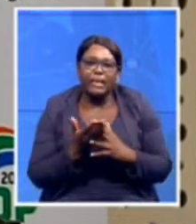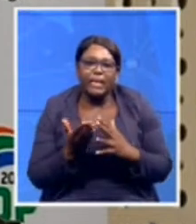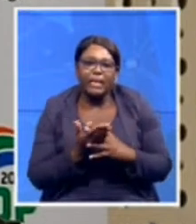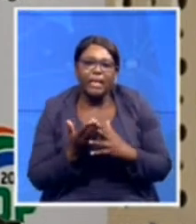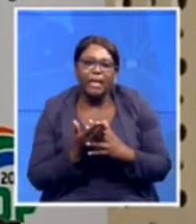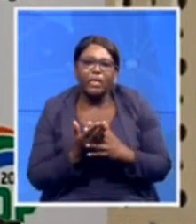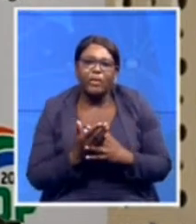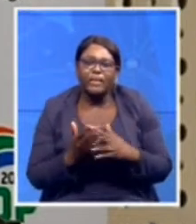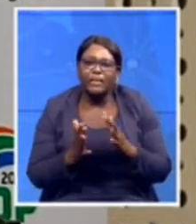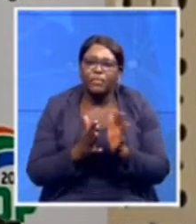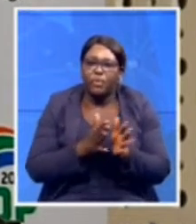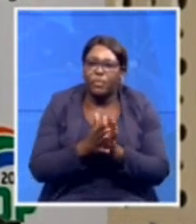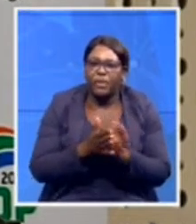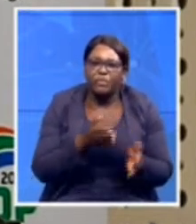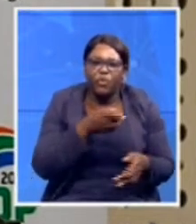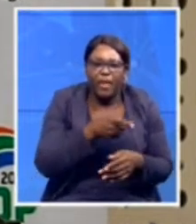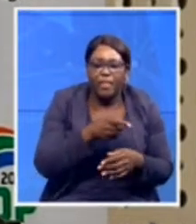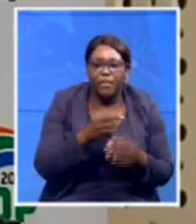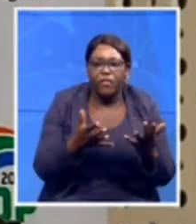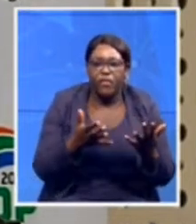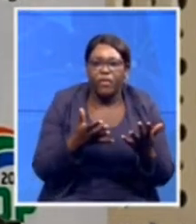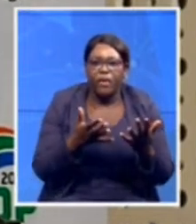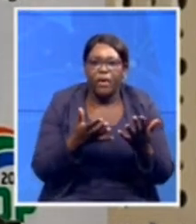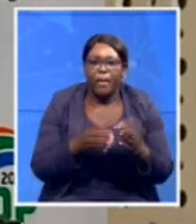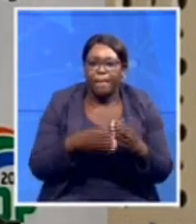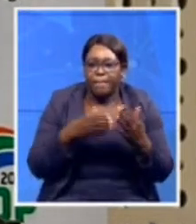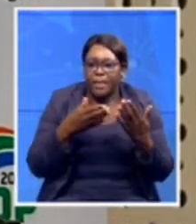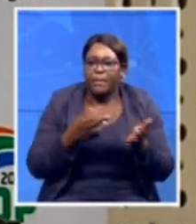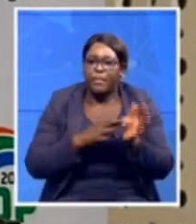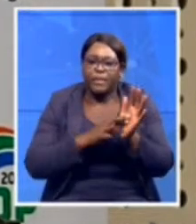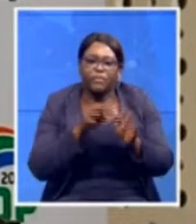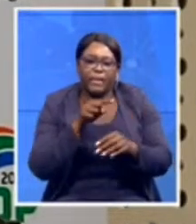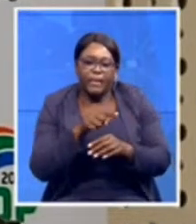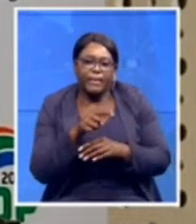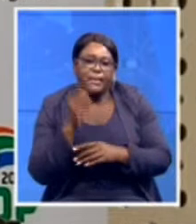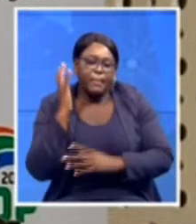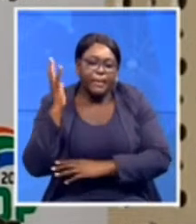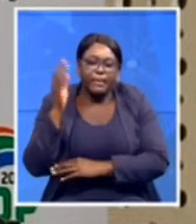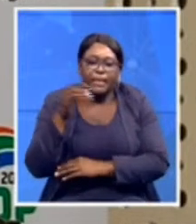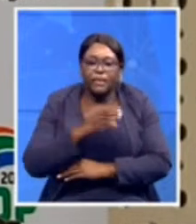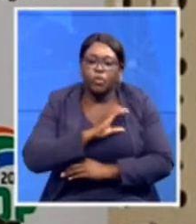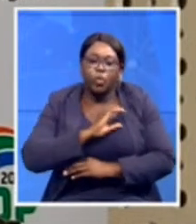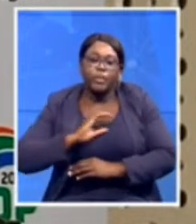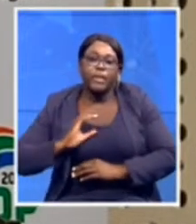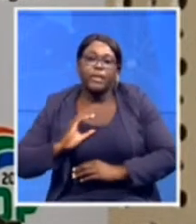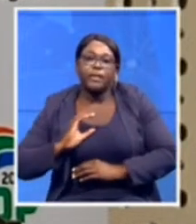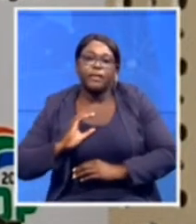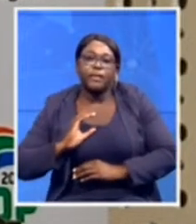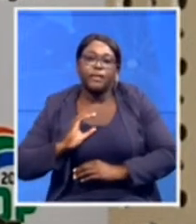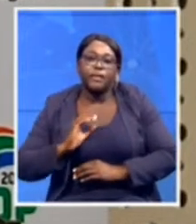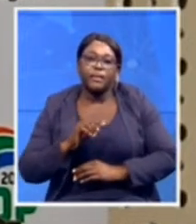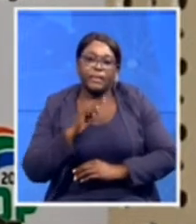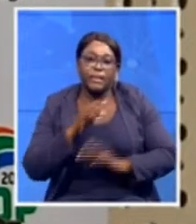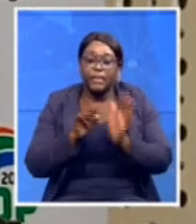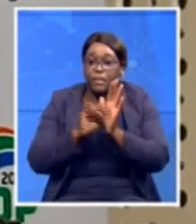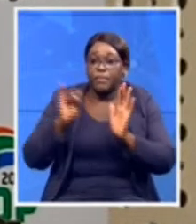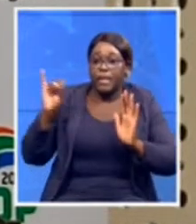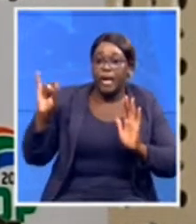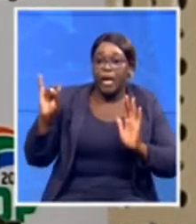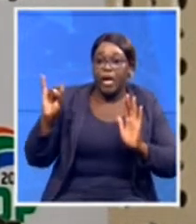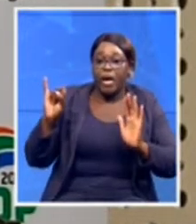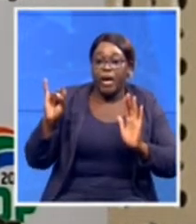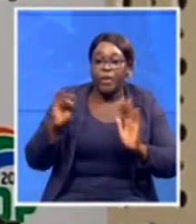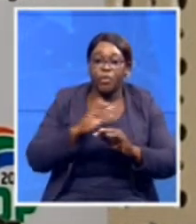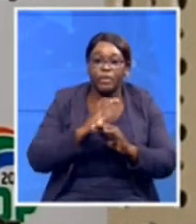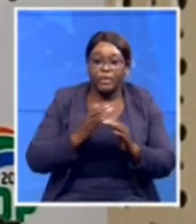those matters to the Enforcement Committee. The Enforcement Committee is an independent quasi-judicial body, and they will ventilate and consider